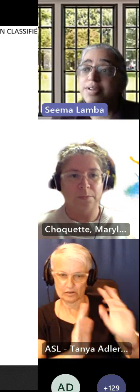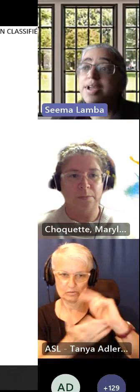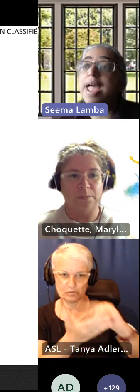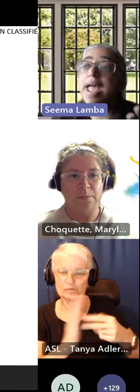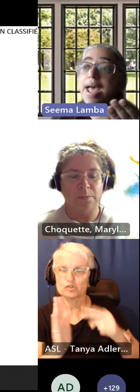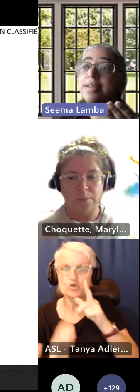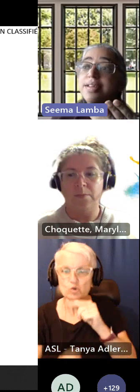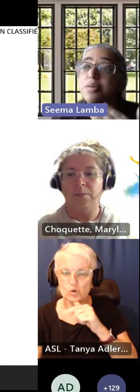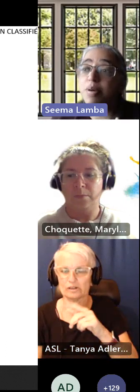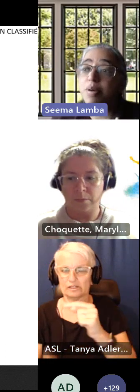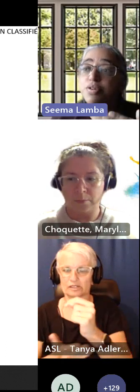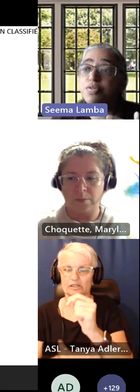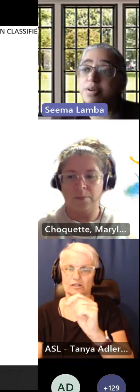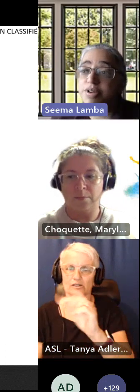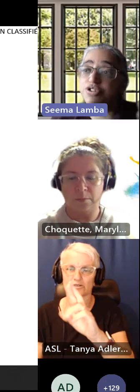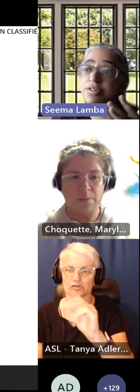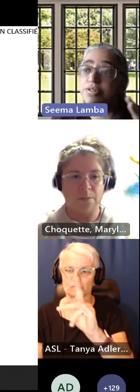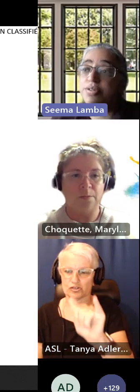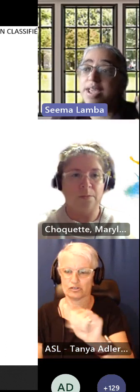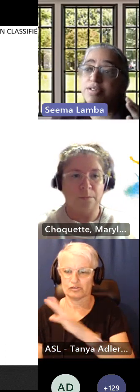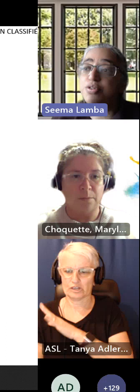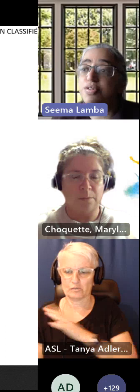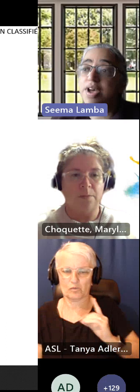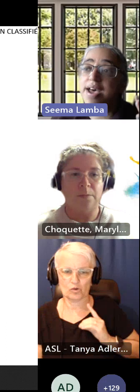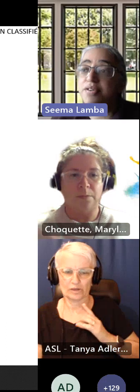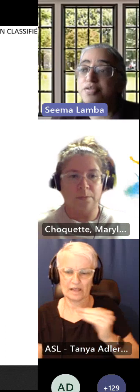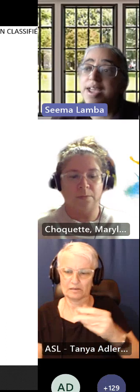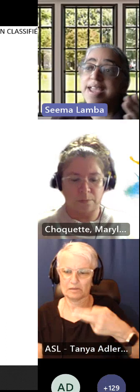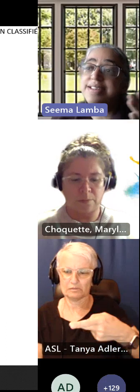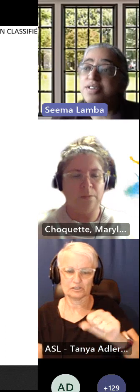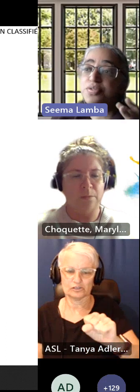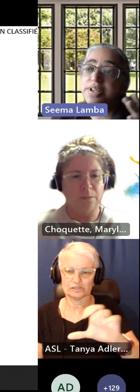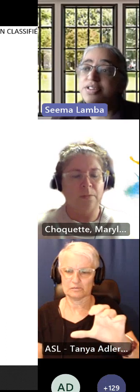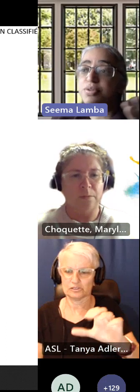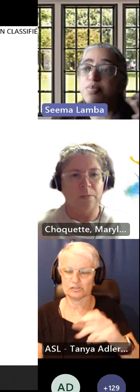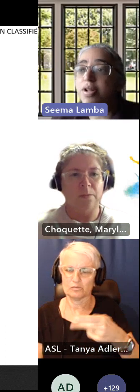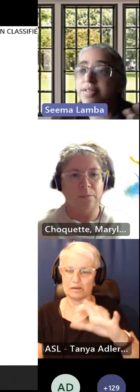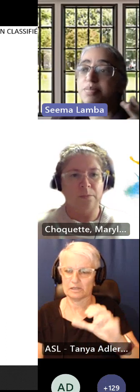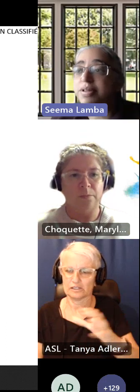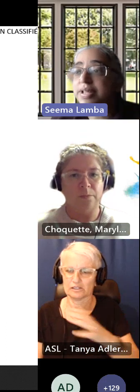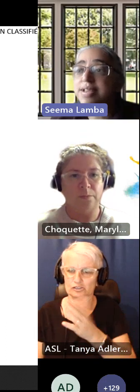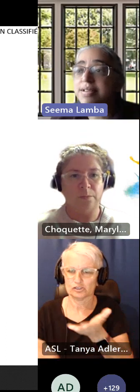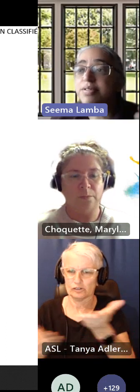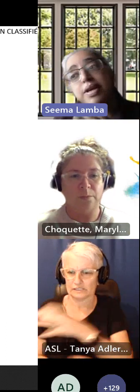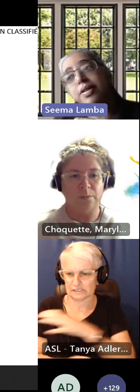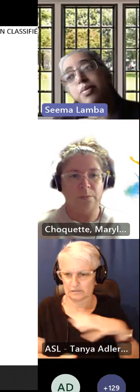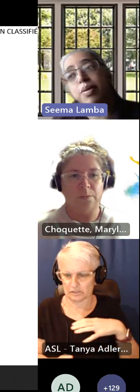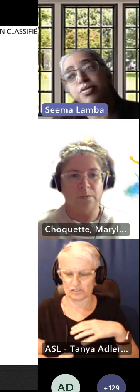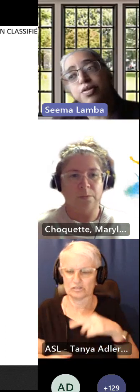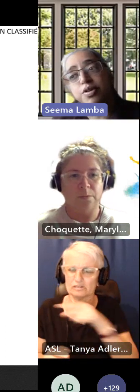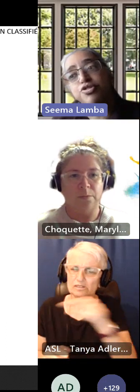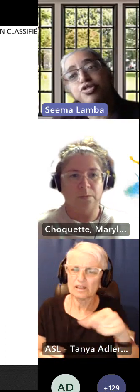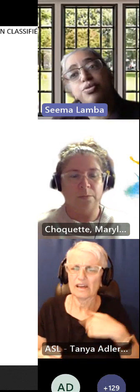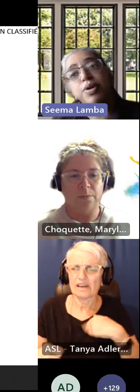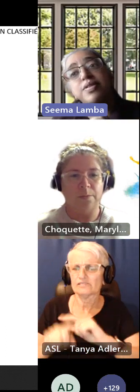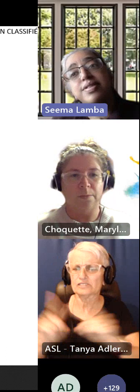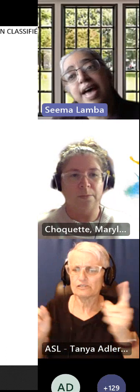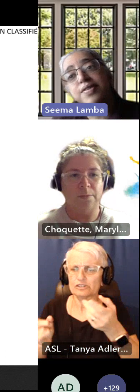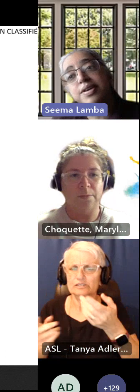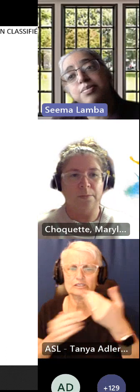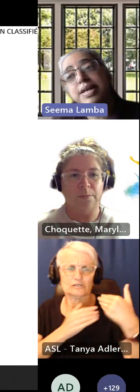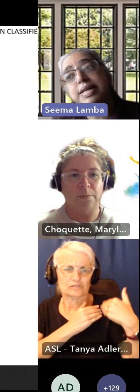Treasury Board and the Public Service Commission. So they sort of have different responsibilities. The Public Service